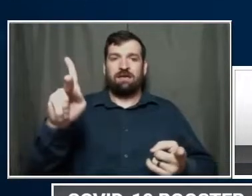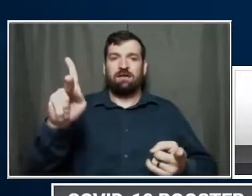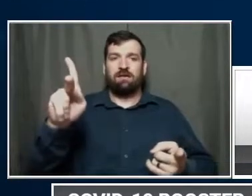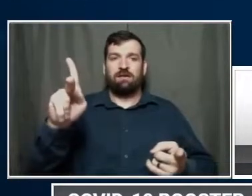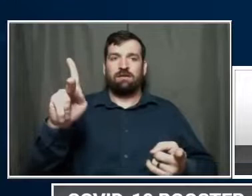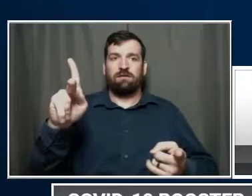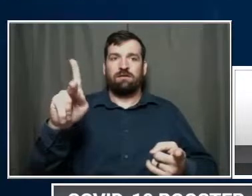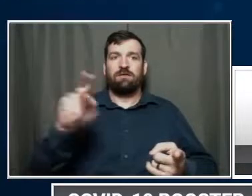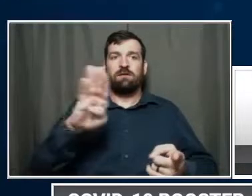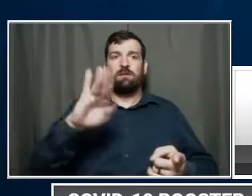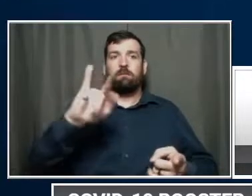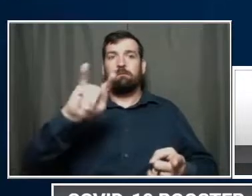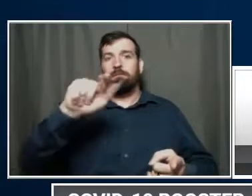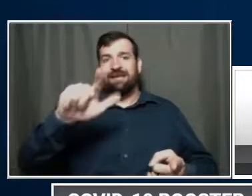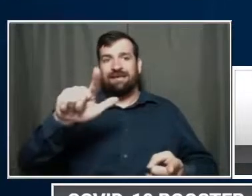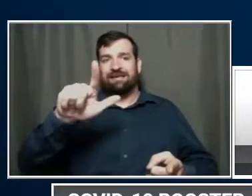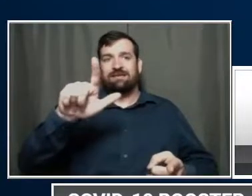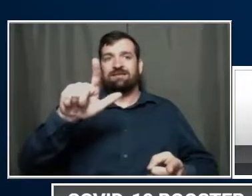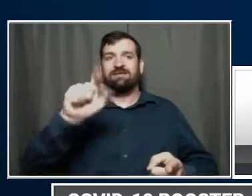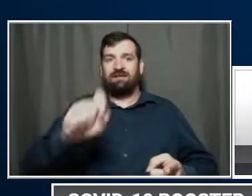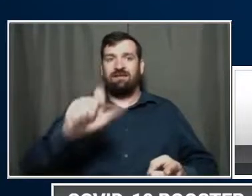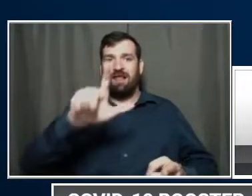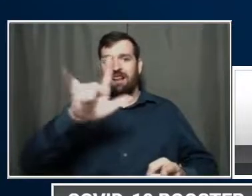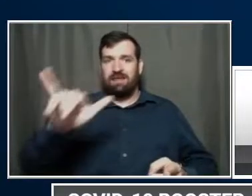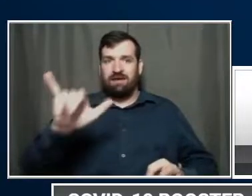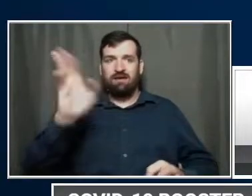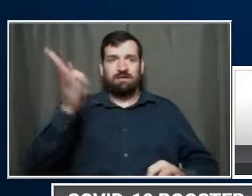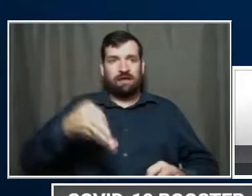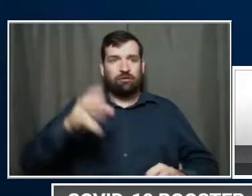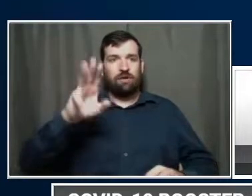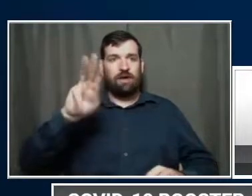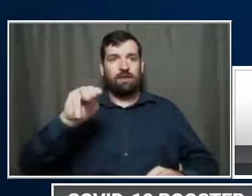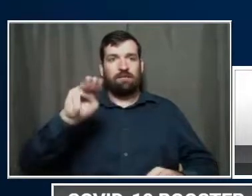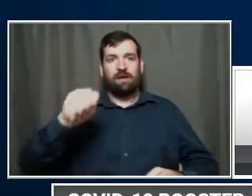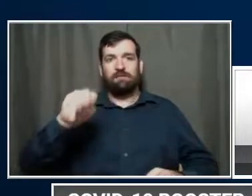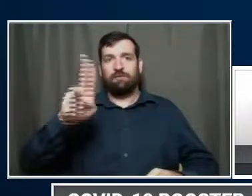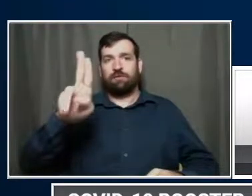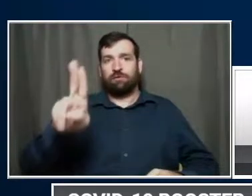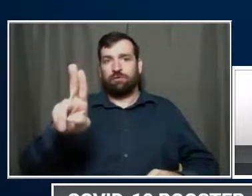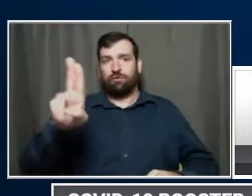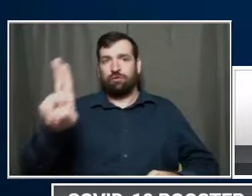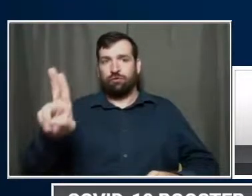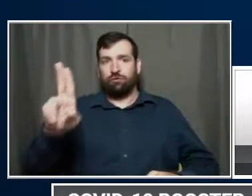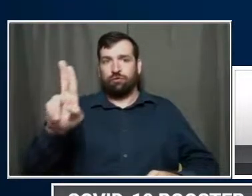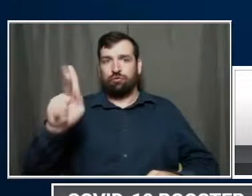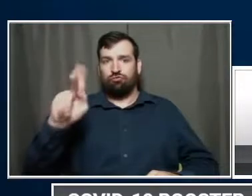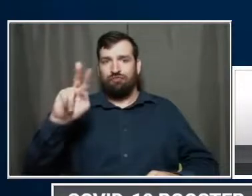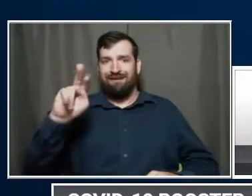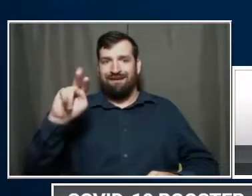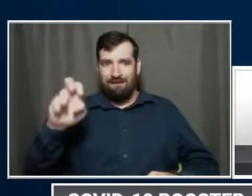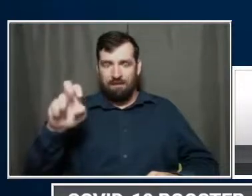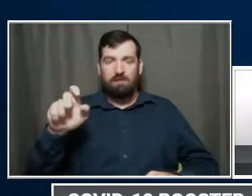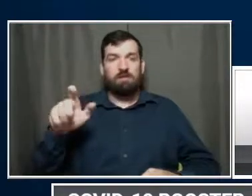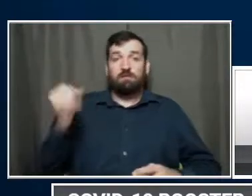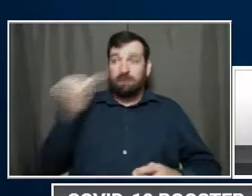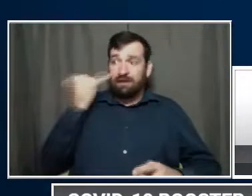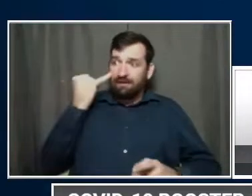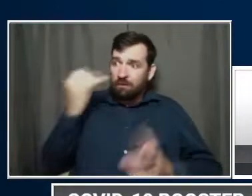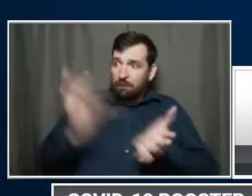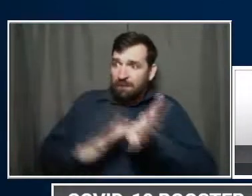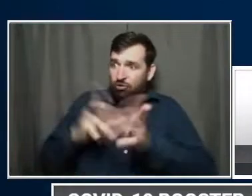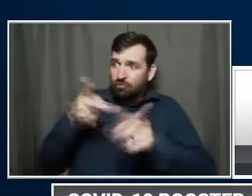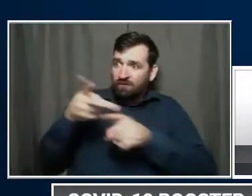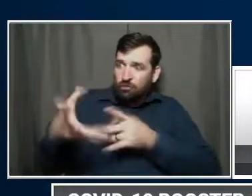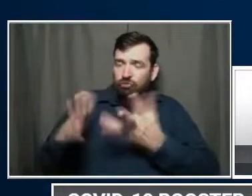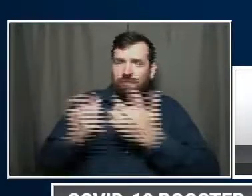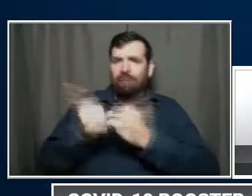bit.ly/MMU Ukraine. Roxanne, is that the best way for people to get supplies to you? Or if there is a medical professional out there who can help, what is the best